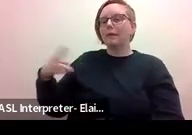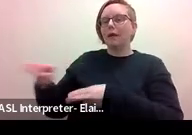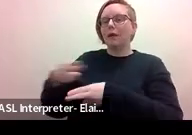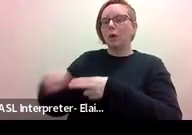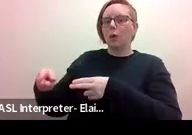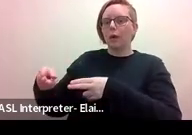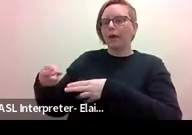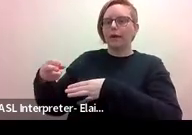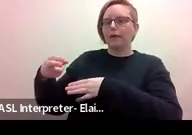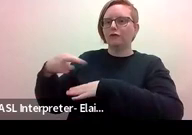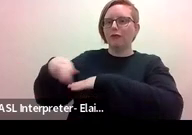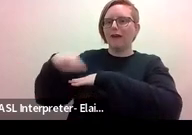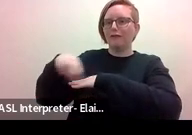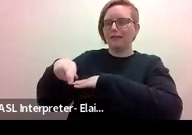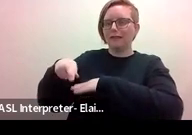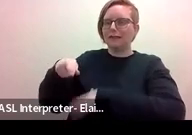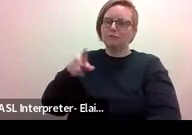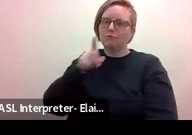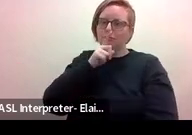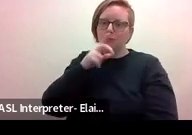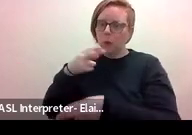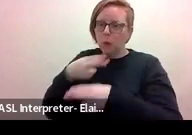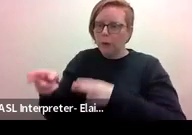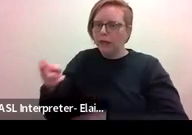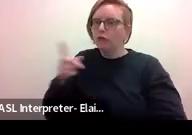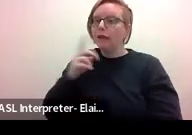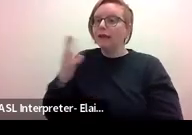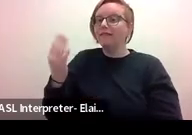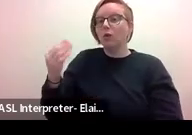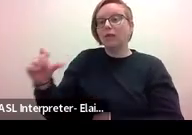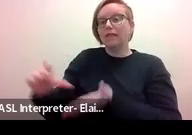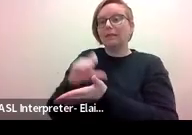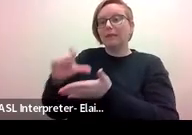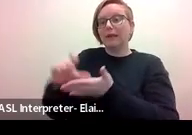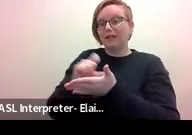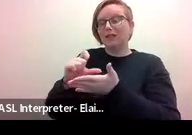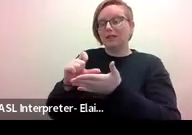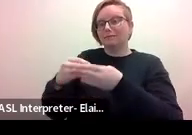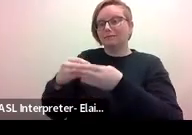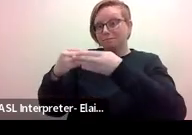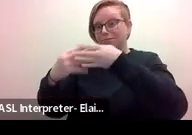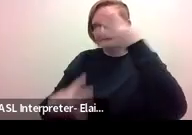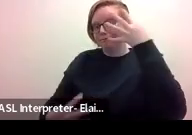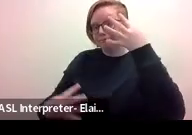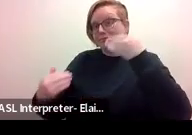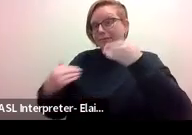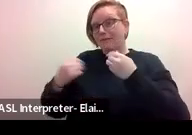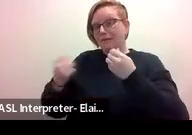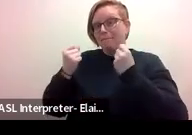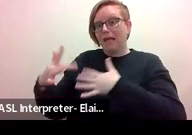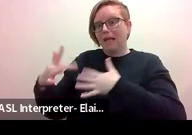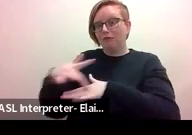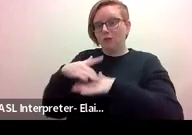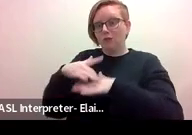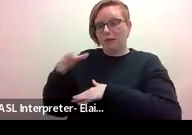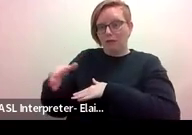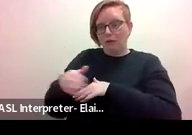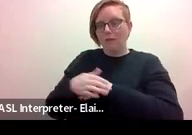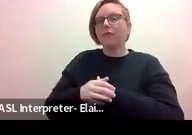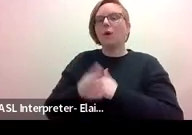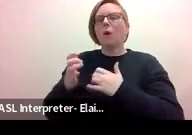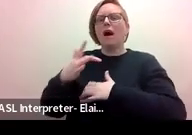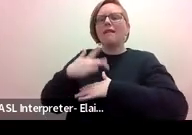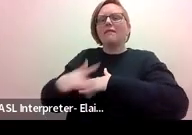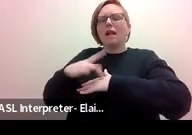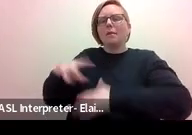although there's nothing quick about it. It's 14 pages long. But we wanted to make this available to the field because